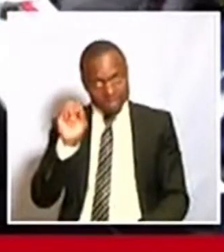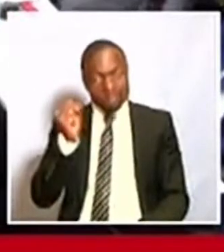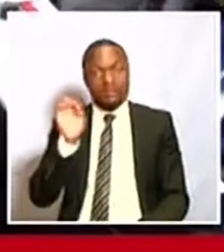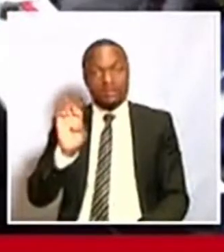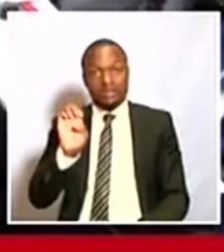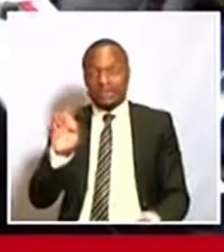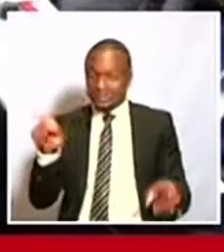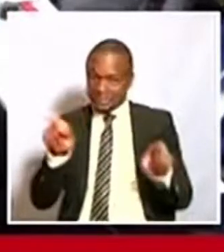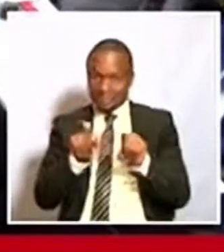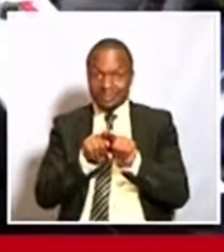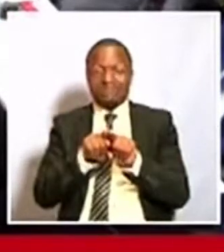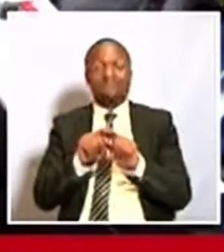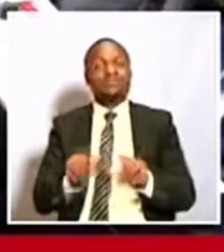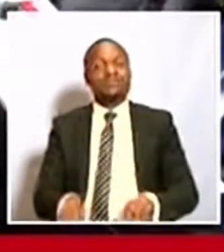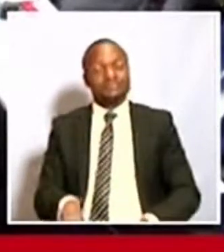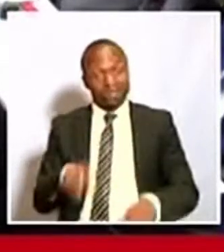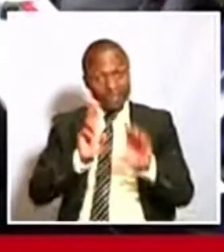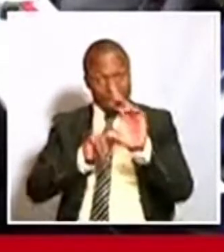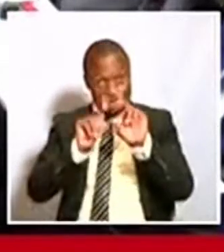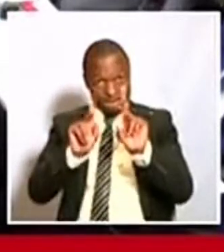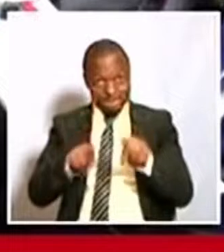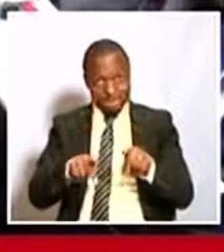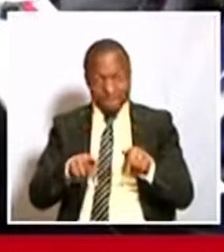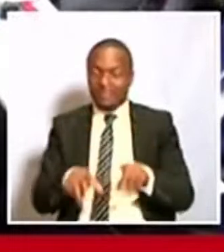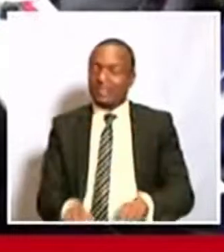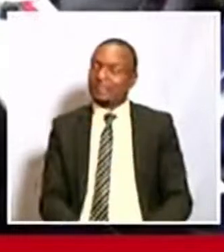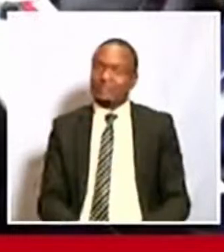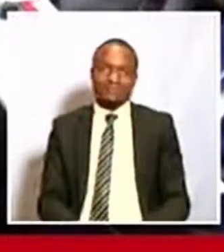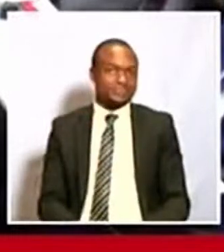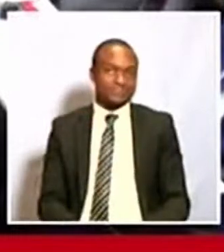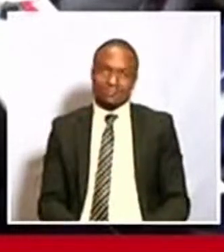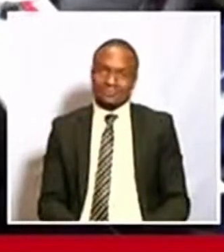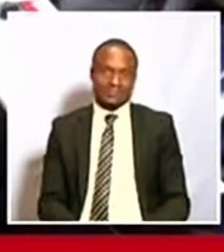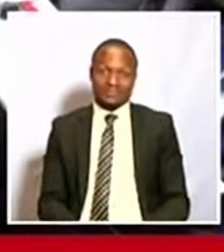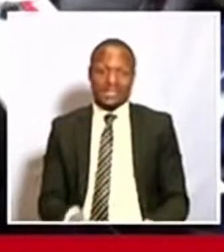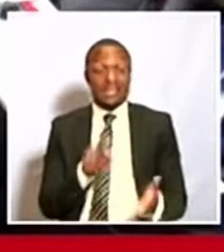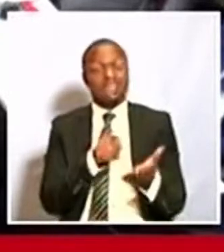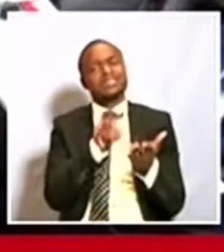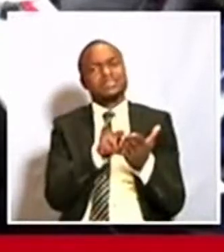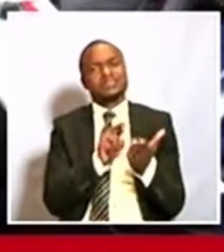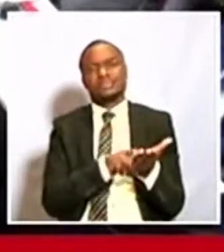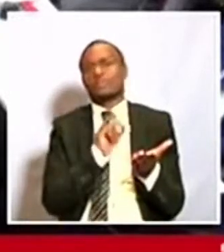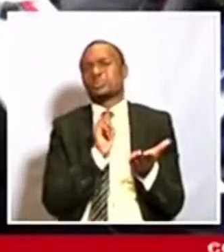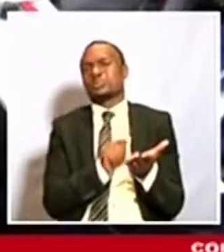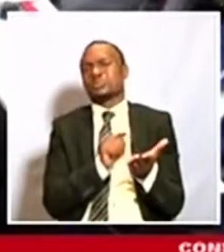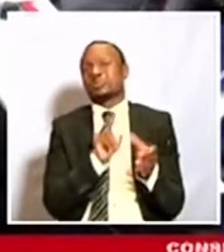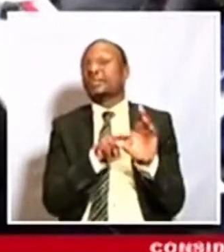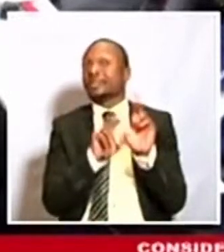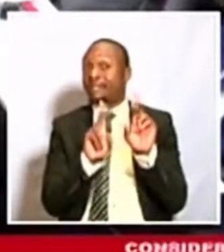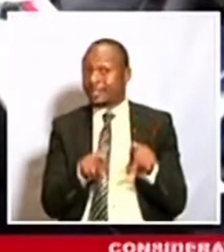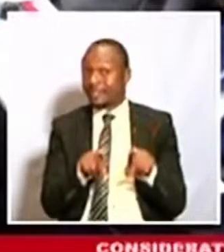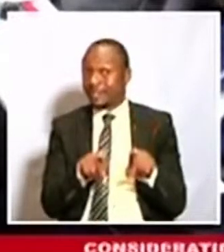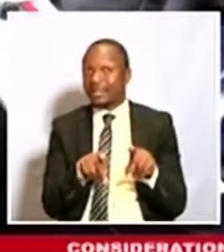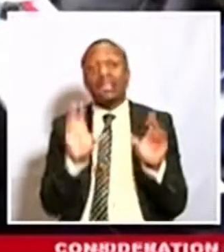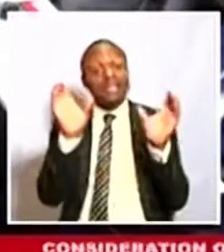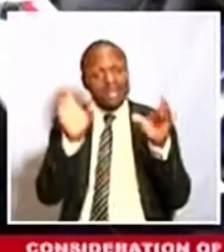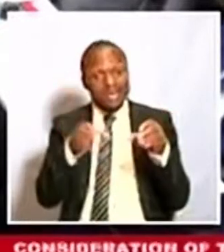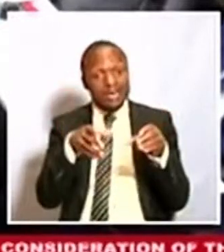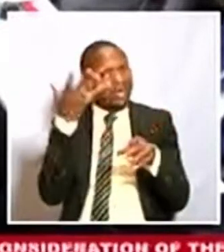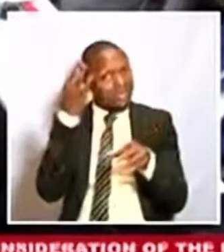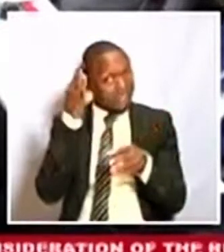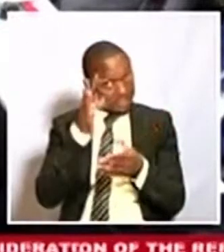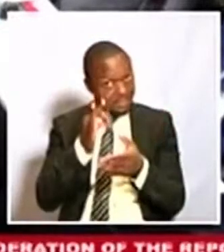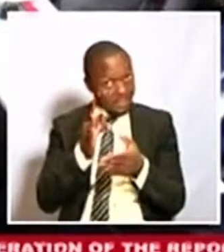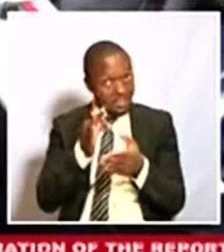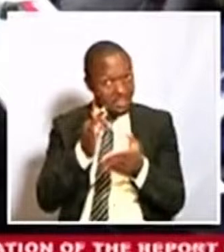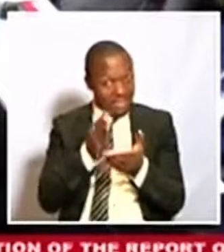on the same, I believe. Chair, this report, Chair, the Council Secretary's